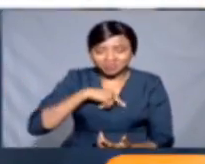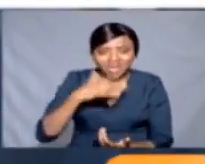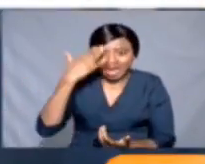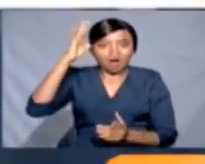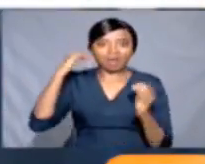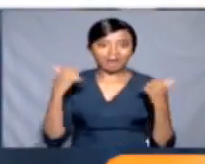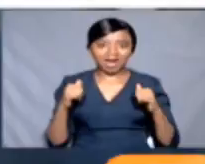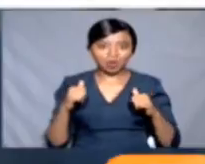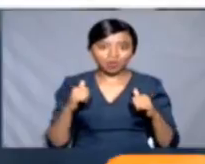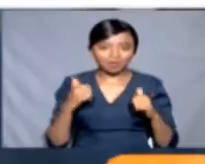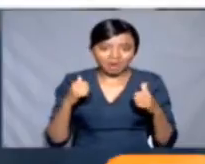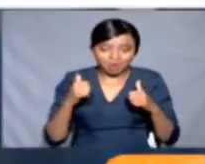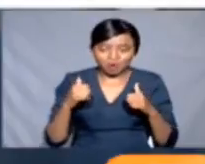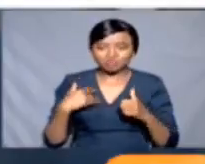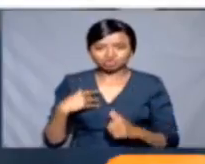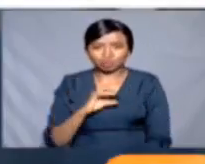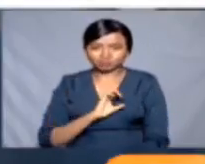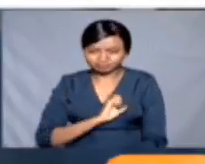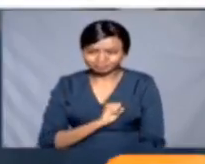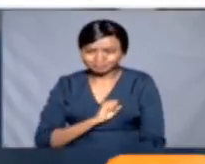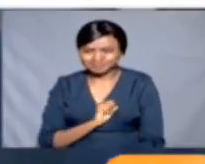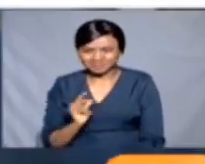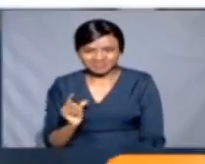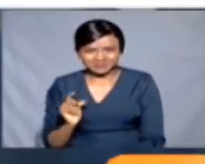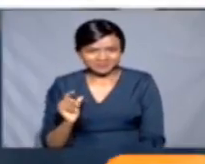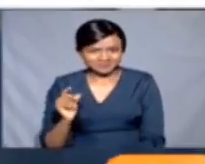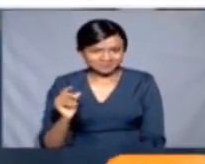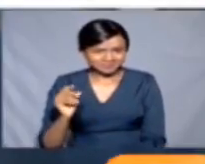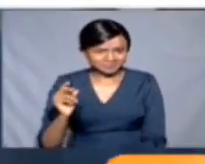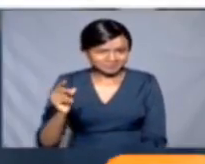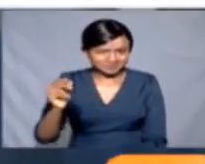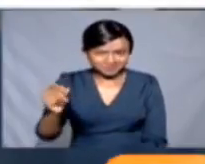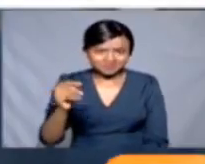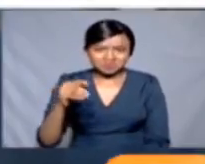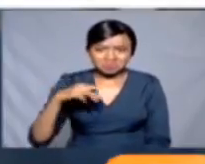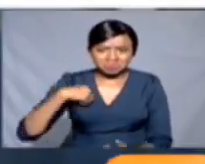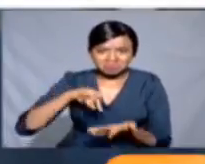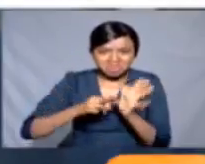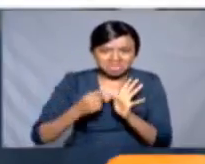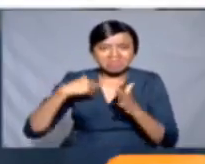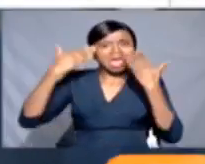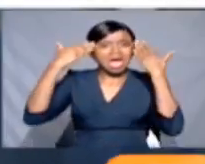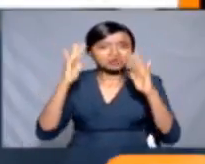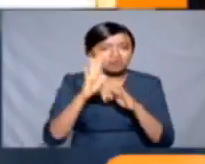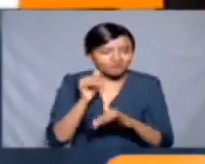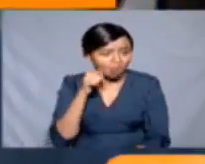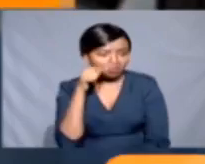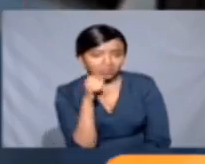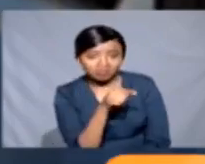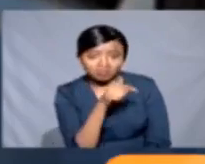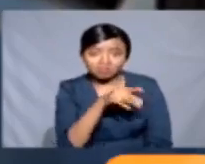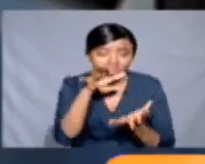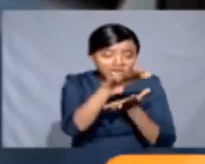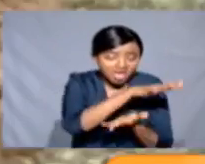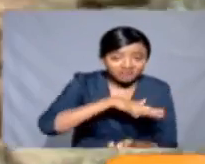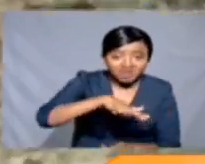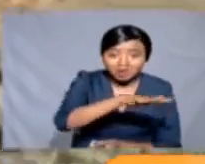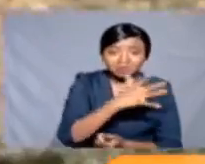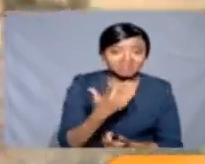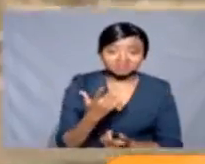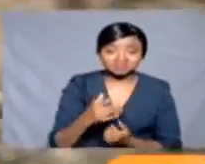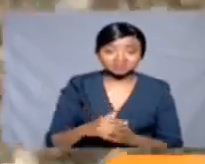this overnight, therefore you can stay with this condition for a long time, and you may not actually know that this condition has come from the environment where you've